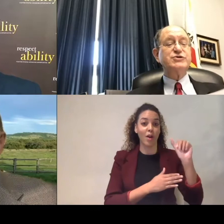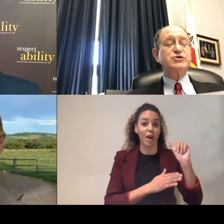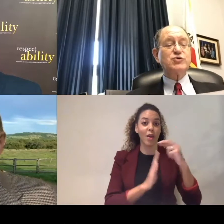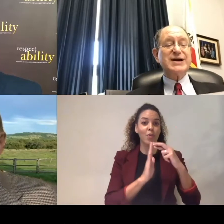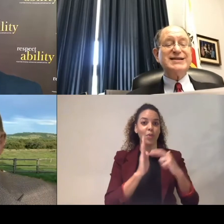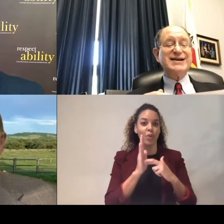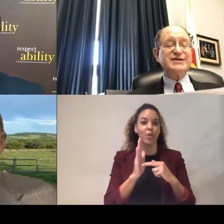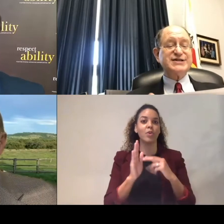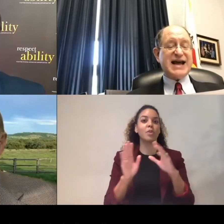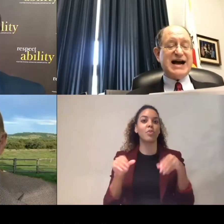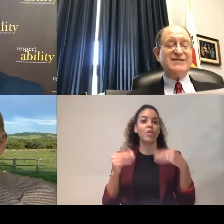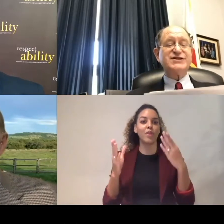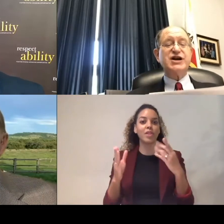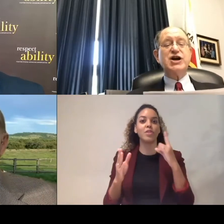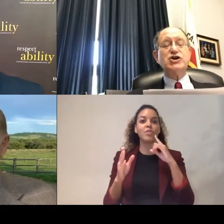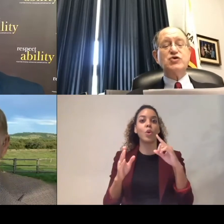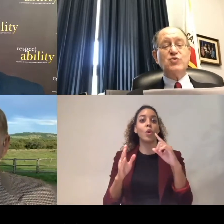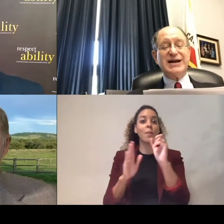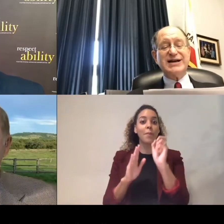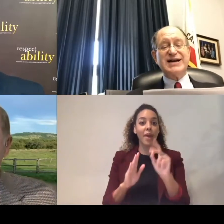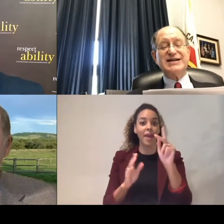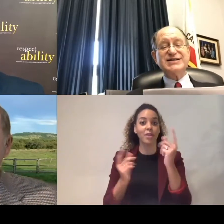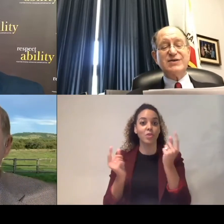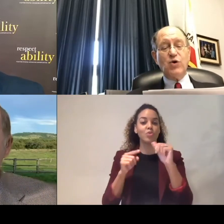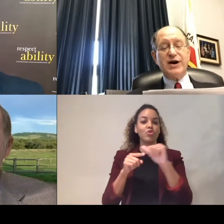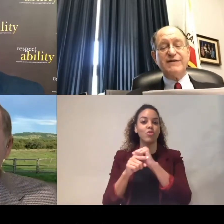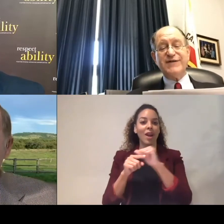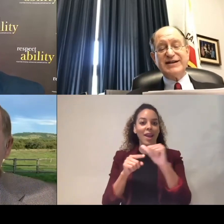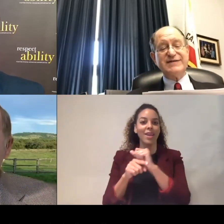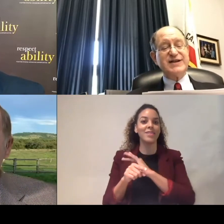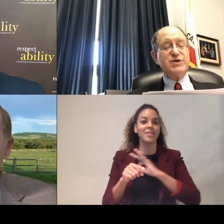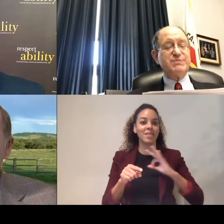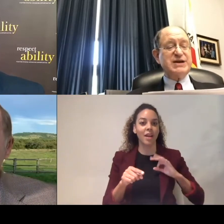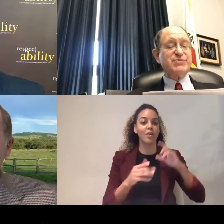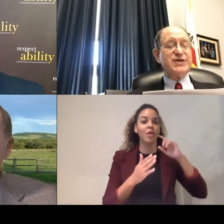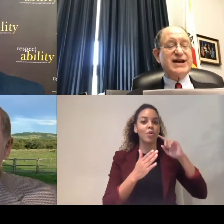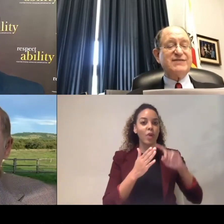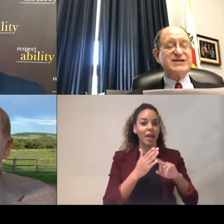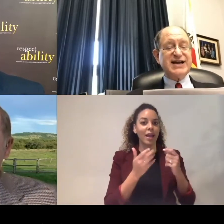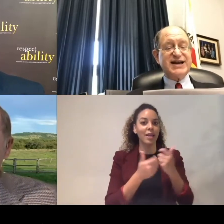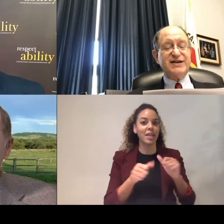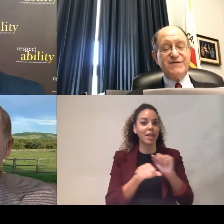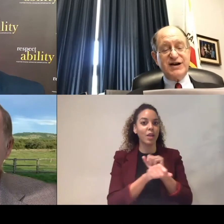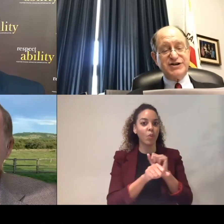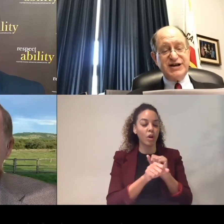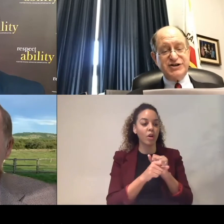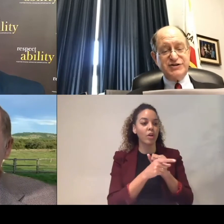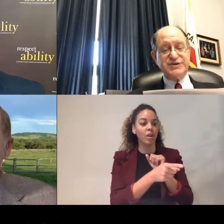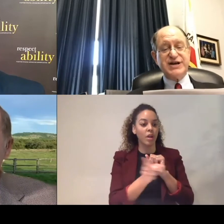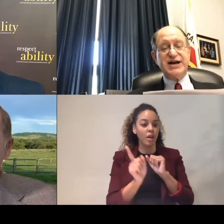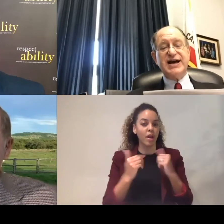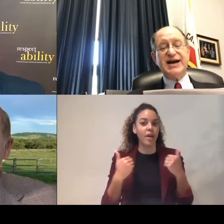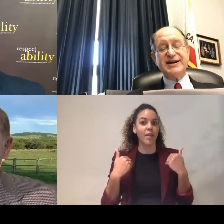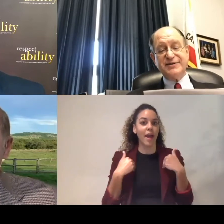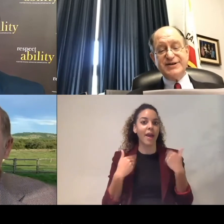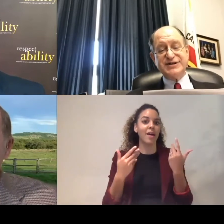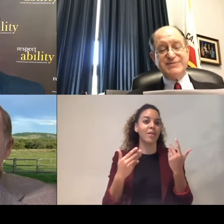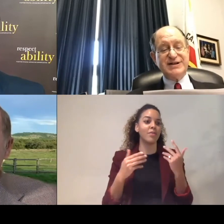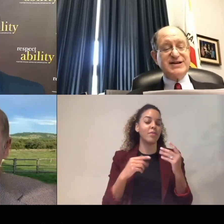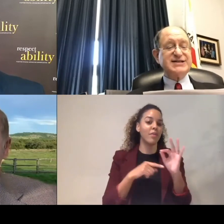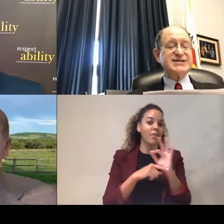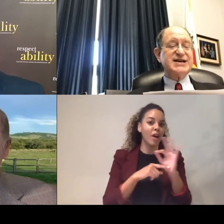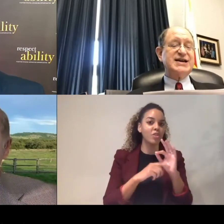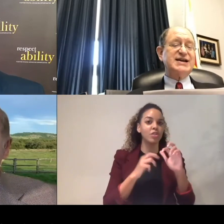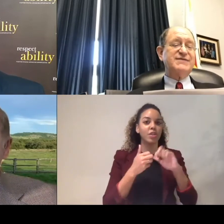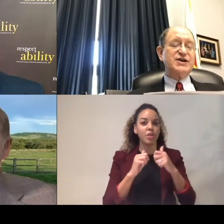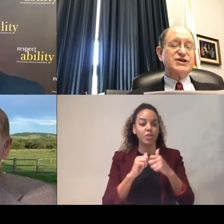to train their staffs to recognize and work effectively with people that have executive function issues and other